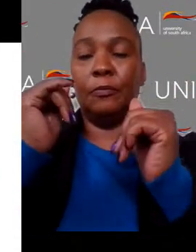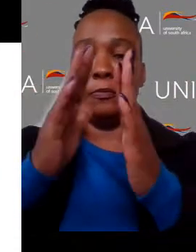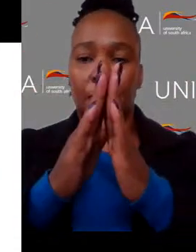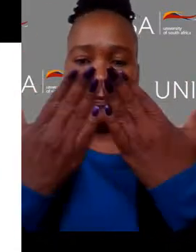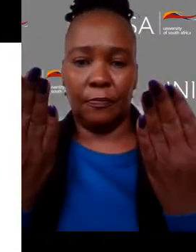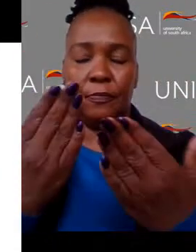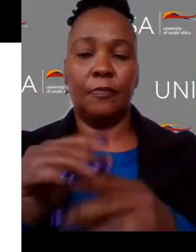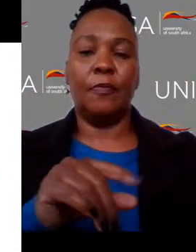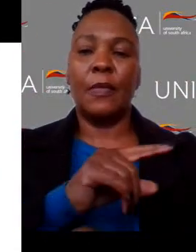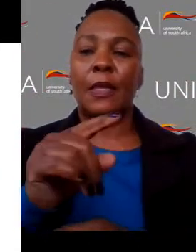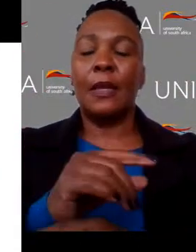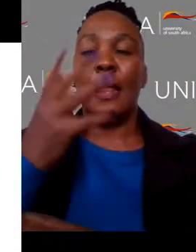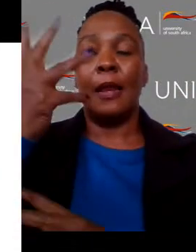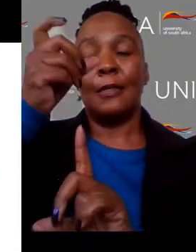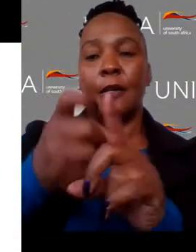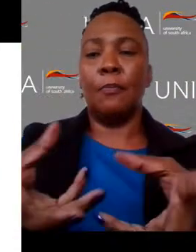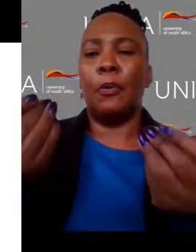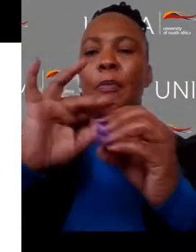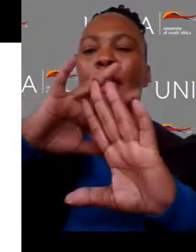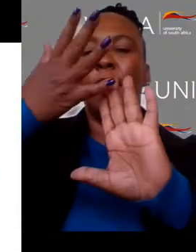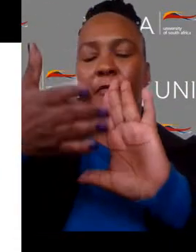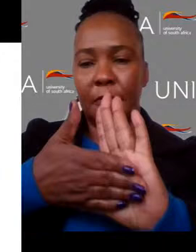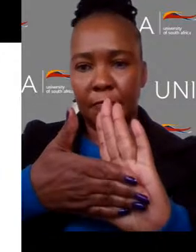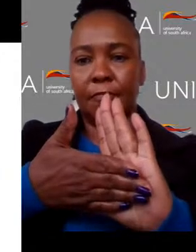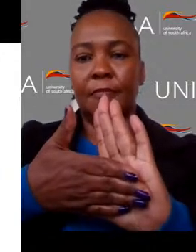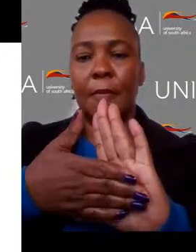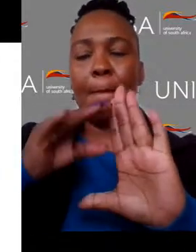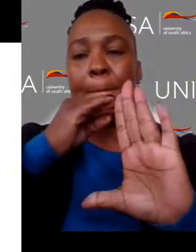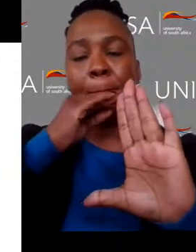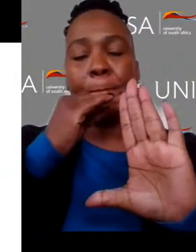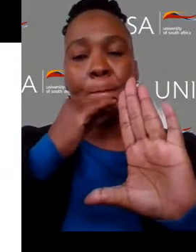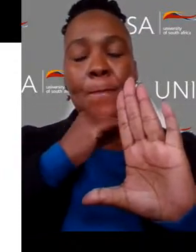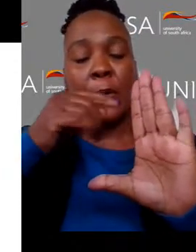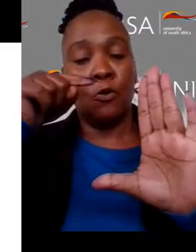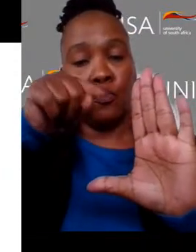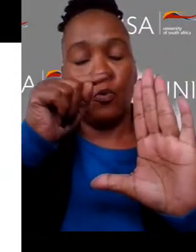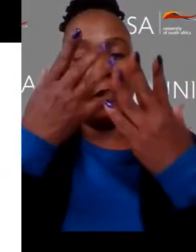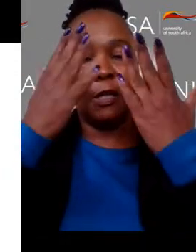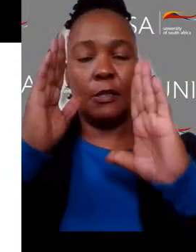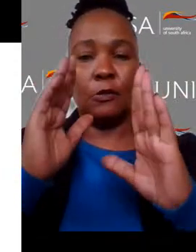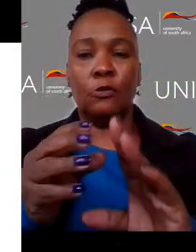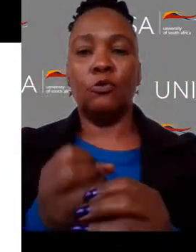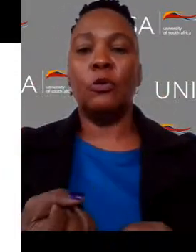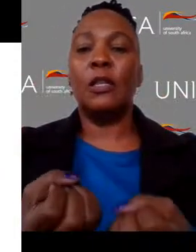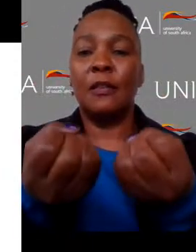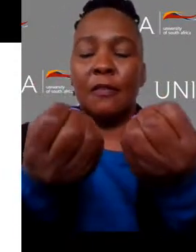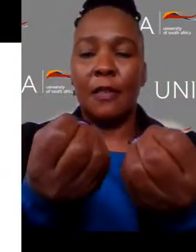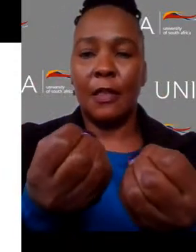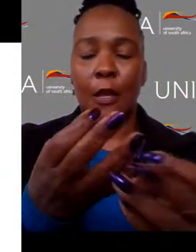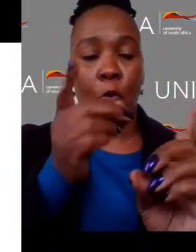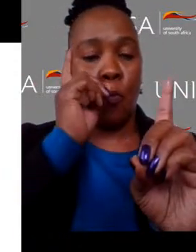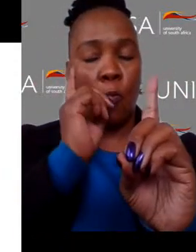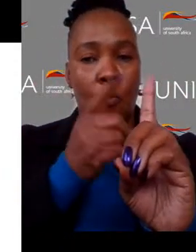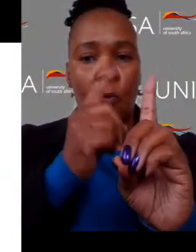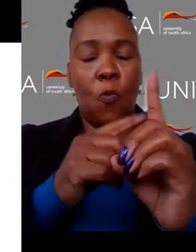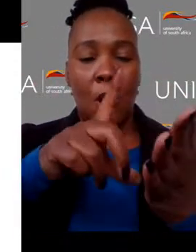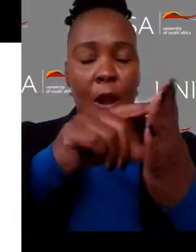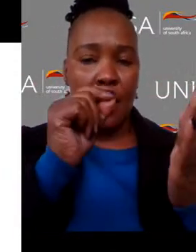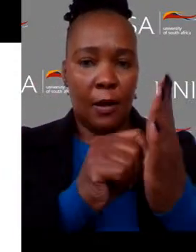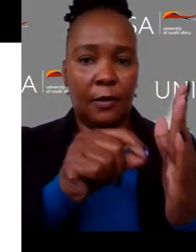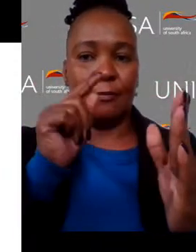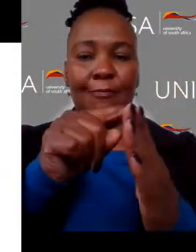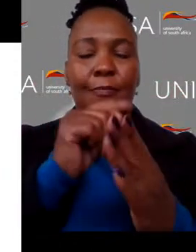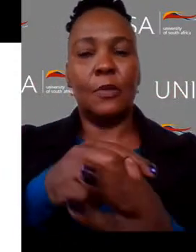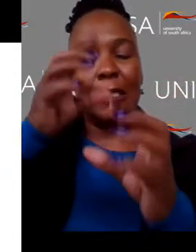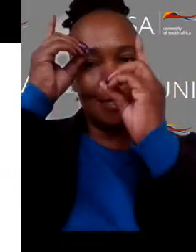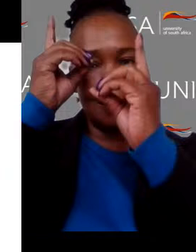lecturer has everything they need, the student is issued with a warning letter. At this point, that student can either decide